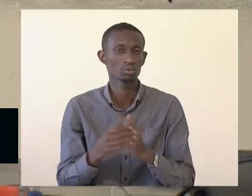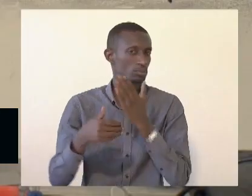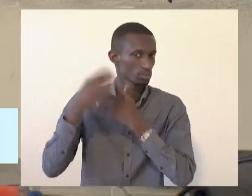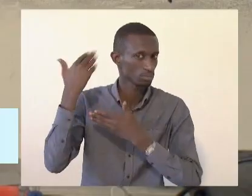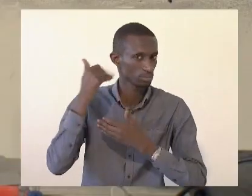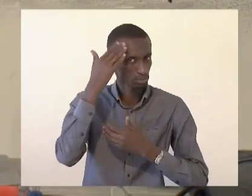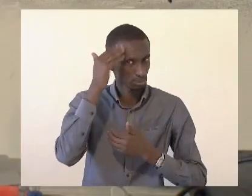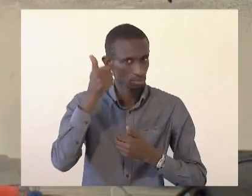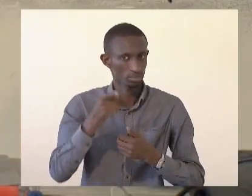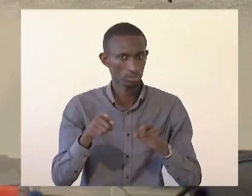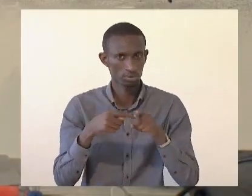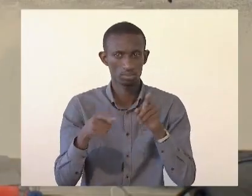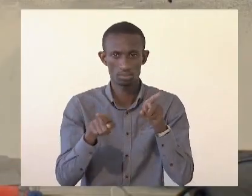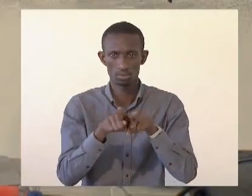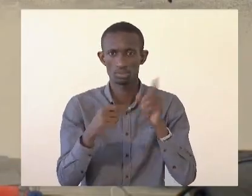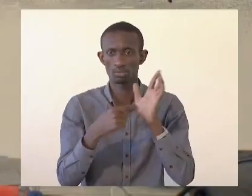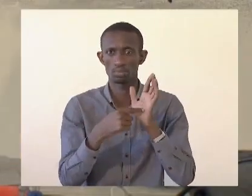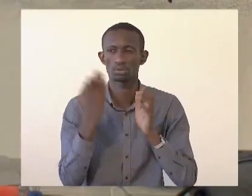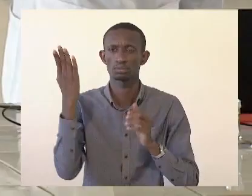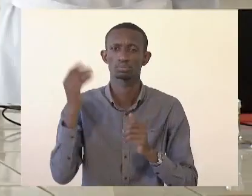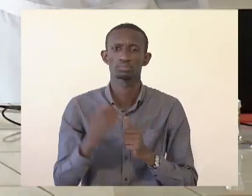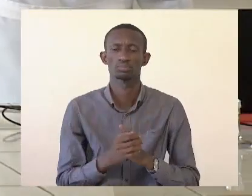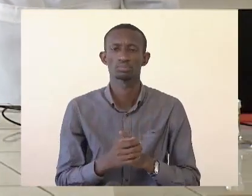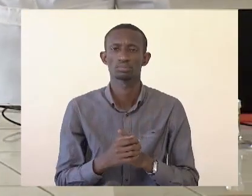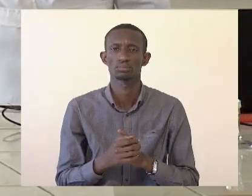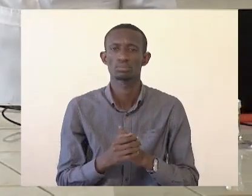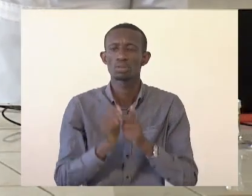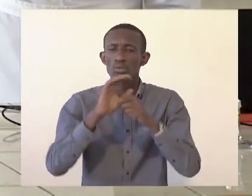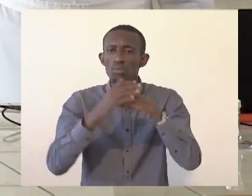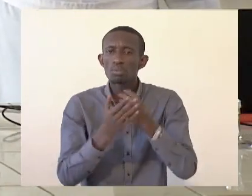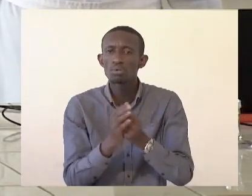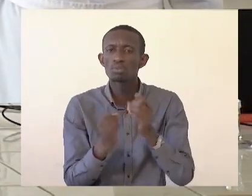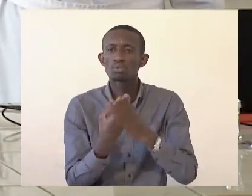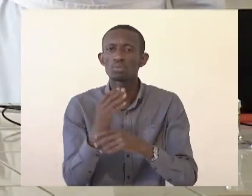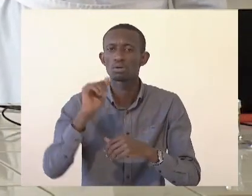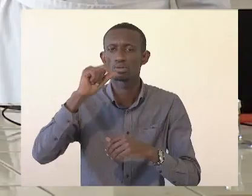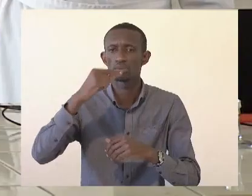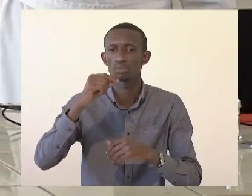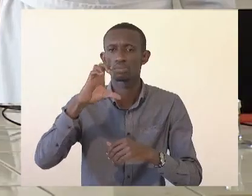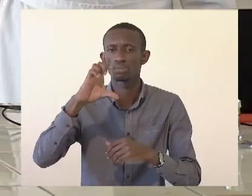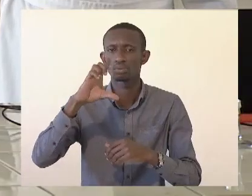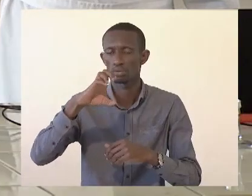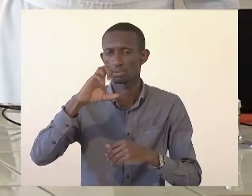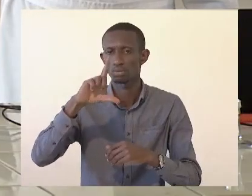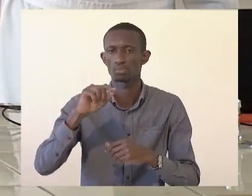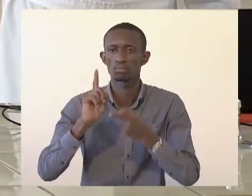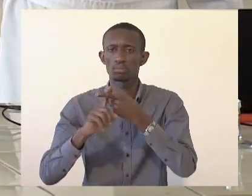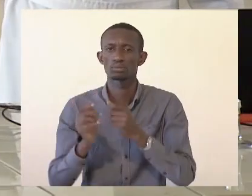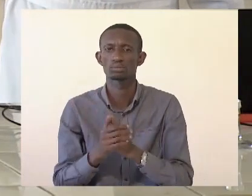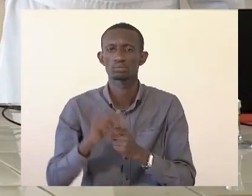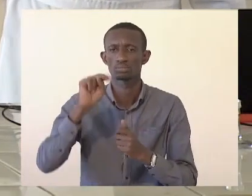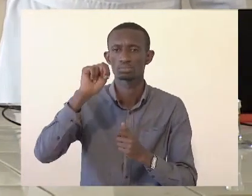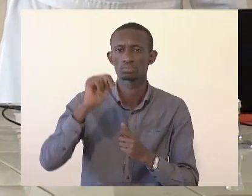the examples like this one. So we produce a white precipitate and